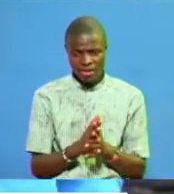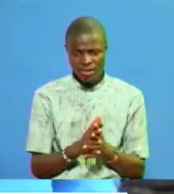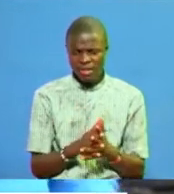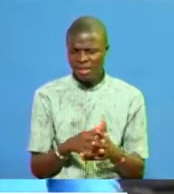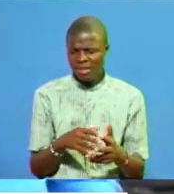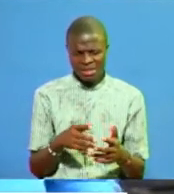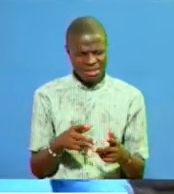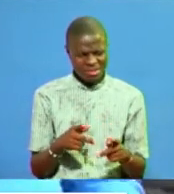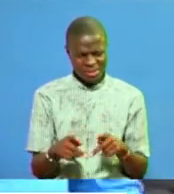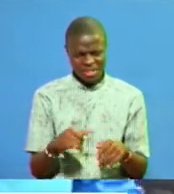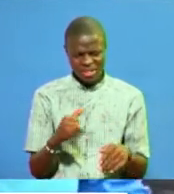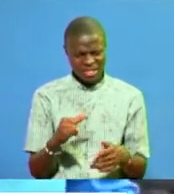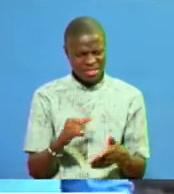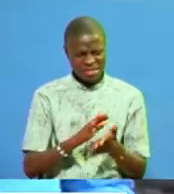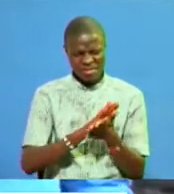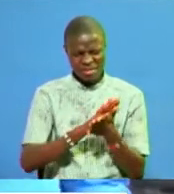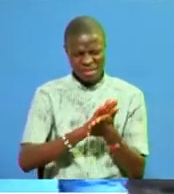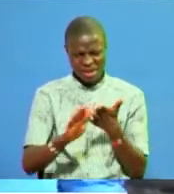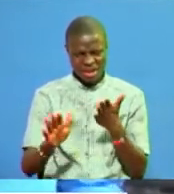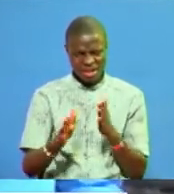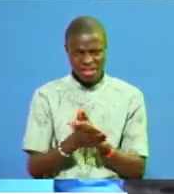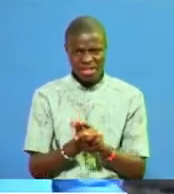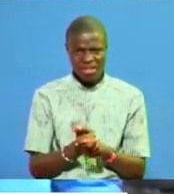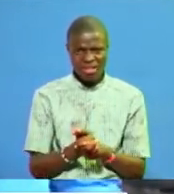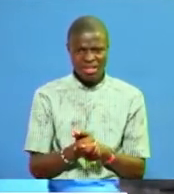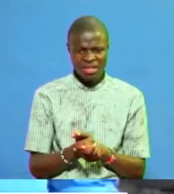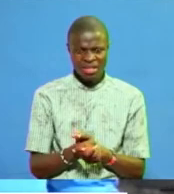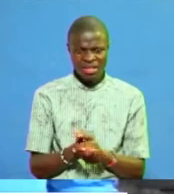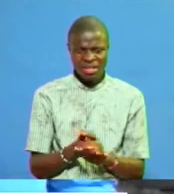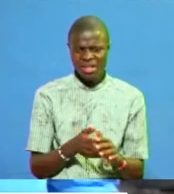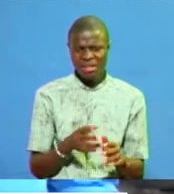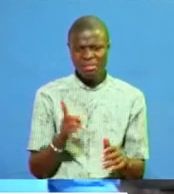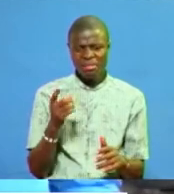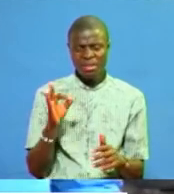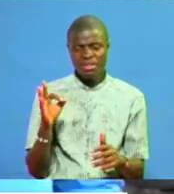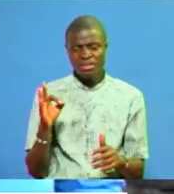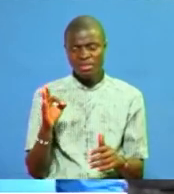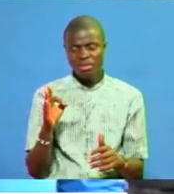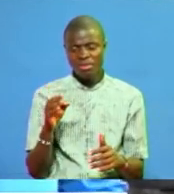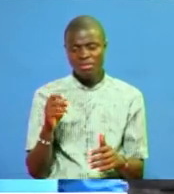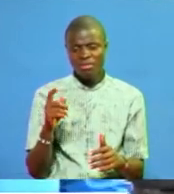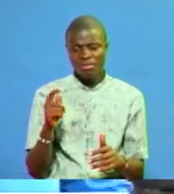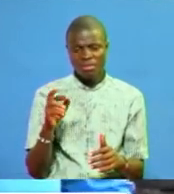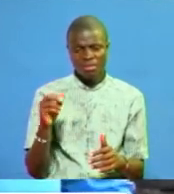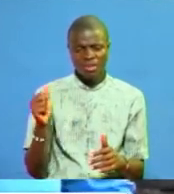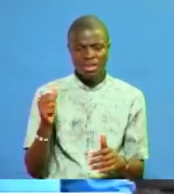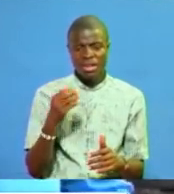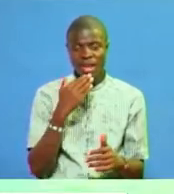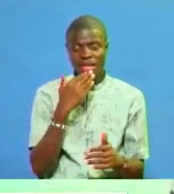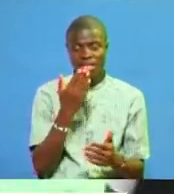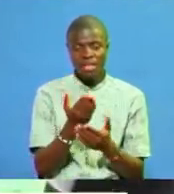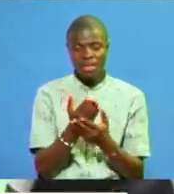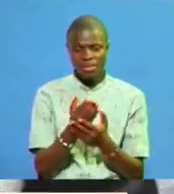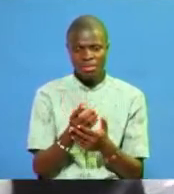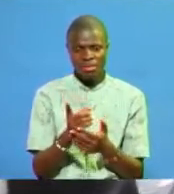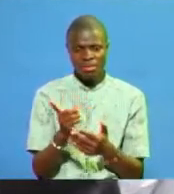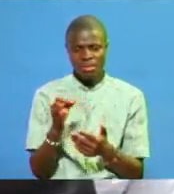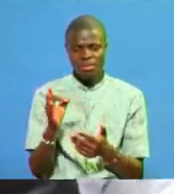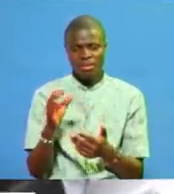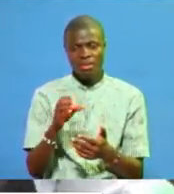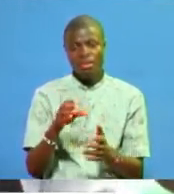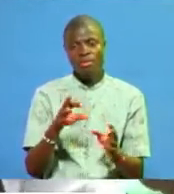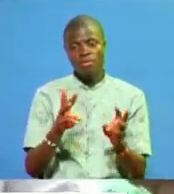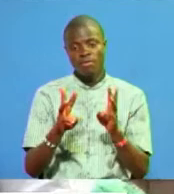dry. We thank the Minister of Trade. We also thank the Ministry of Water.